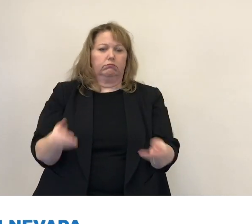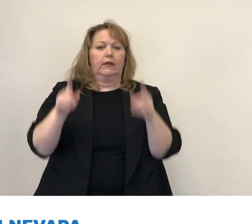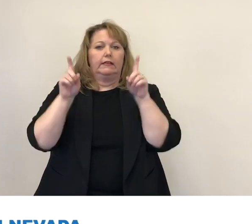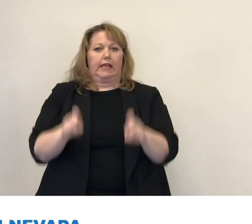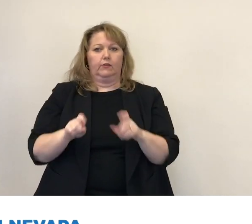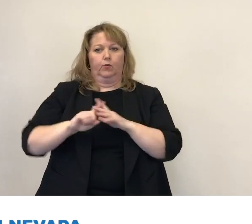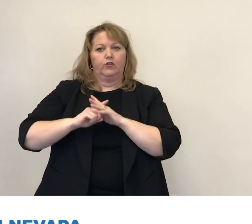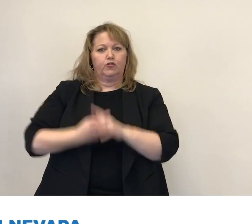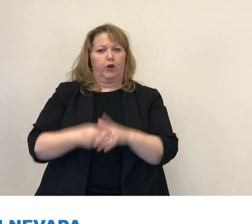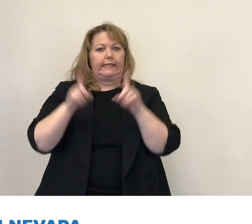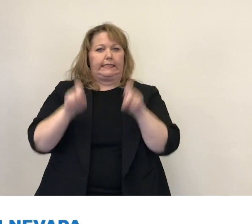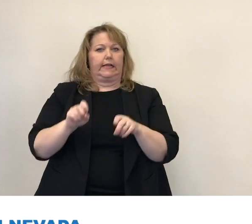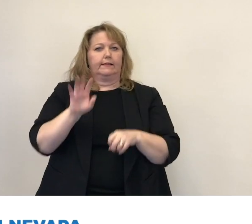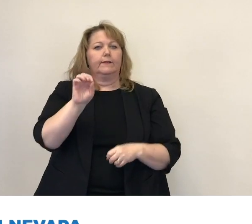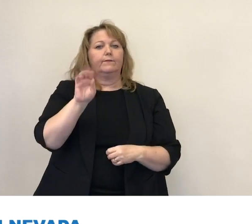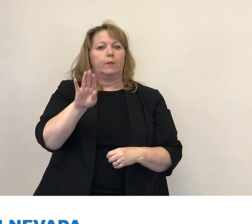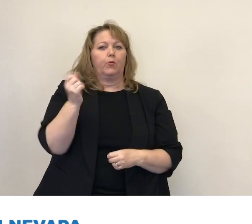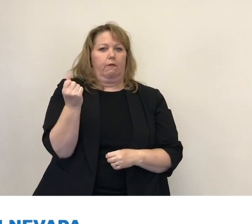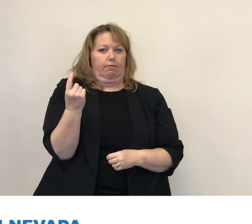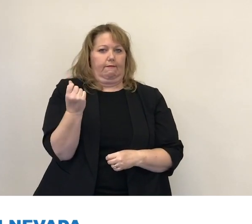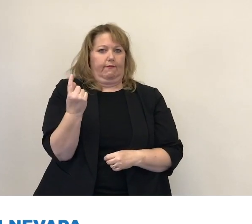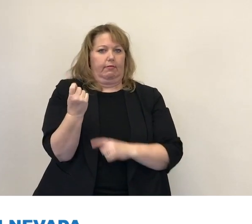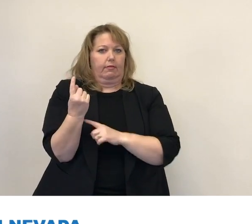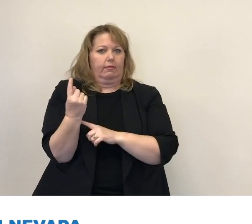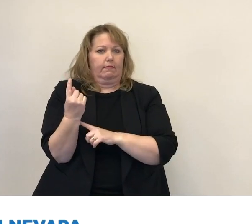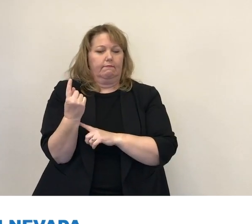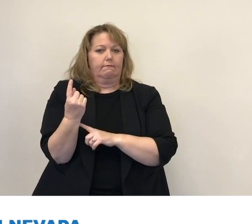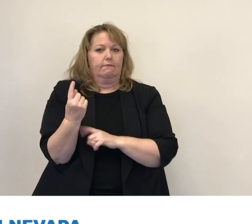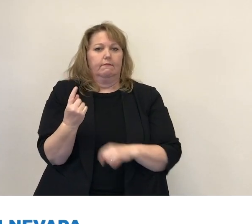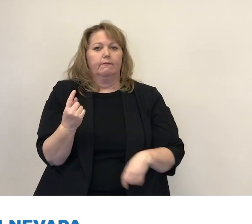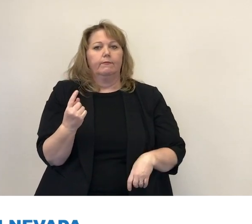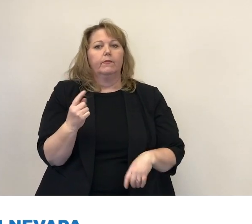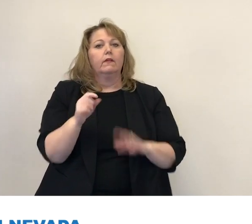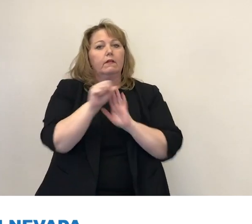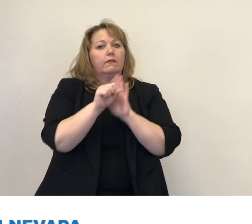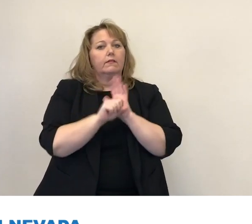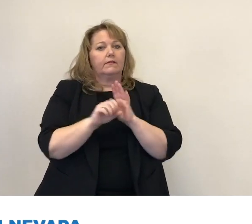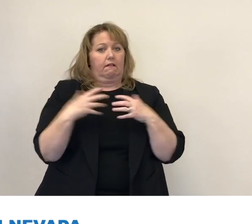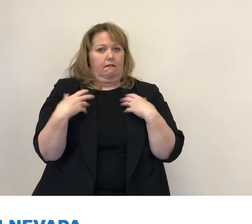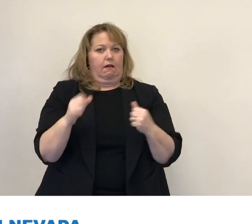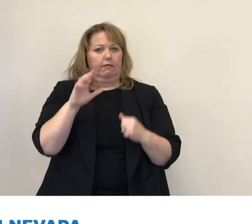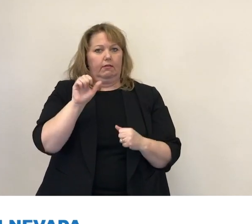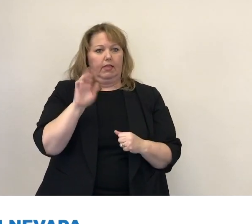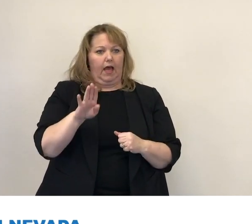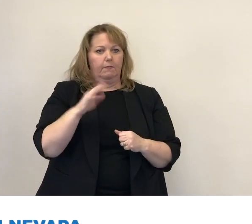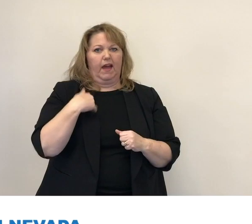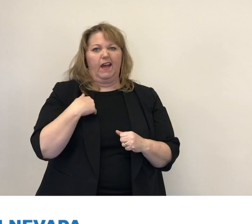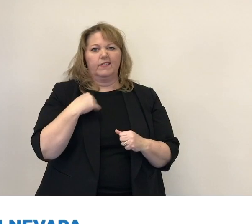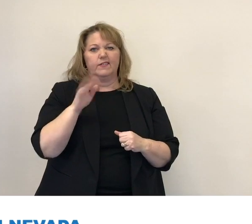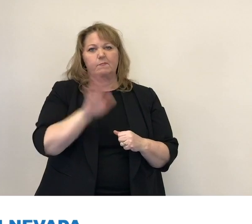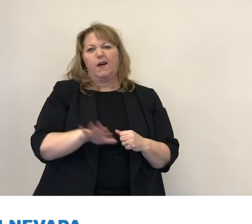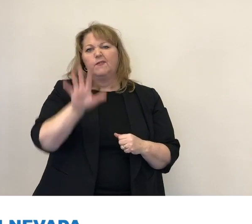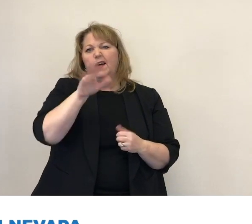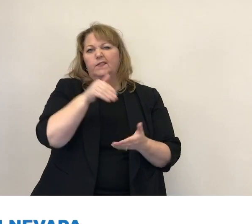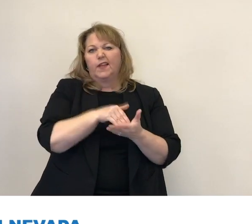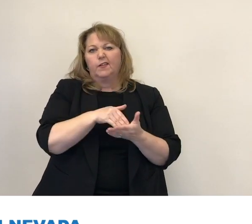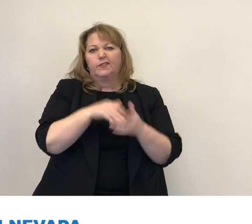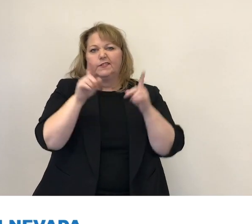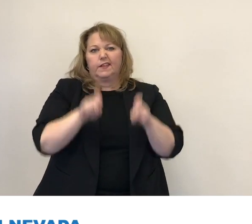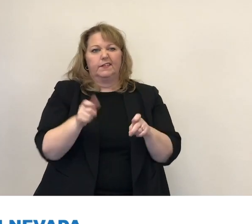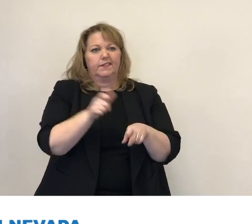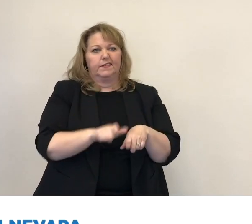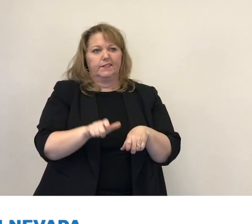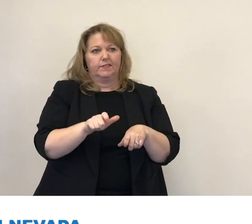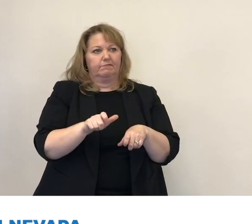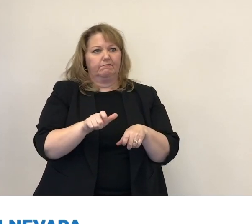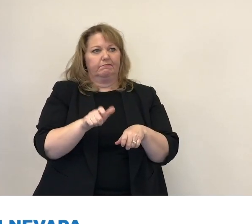February 11th. At any given moment, the State Public Health Lab maintains the ability to run at least 5,000 of these tests. That's not to say